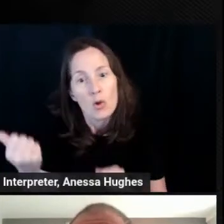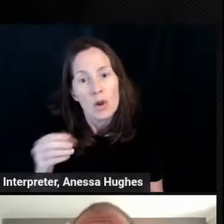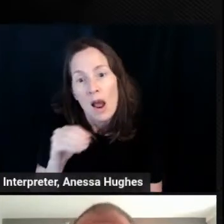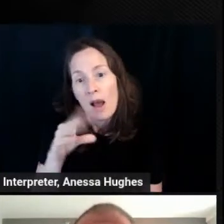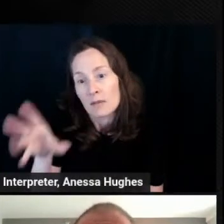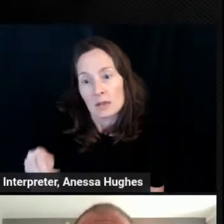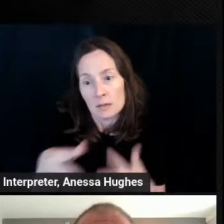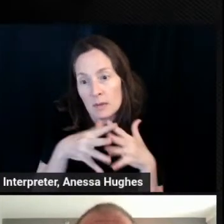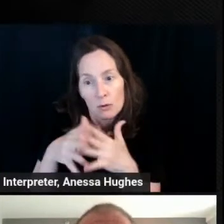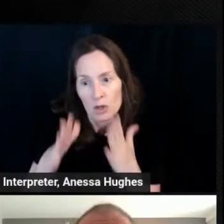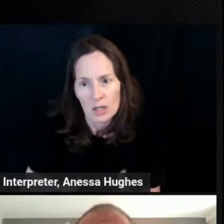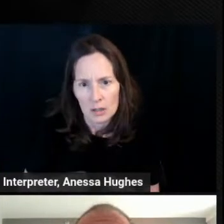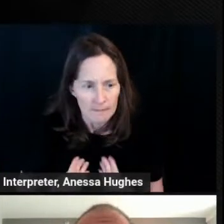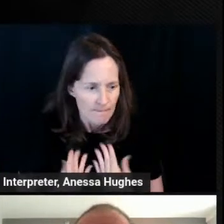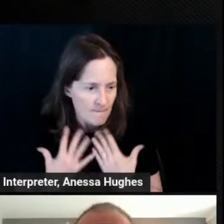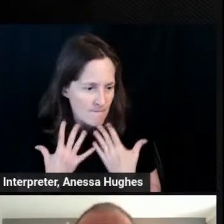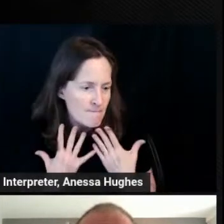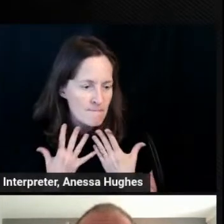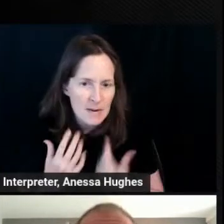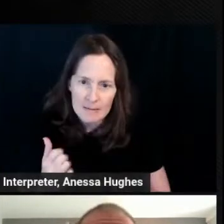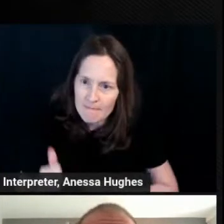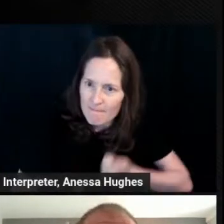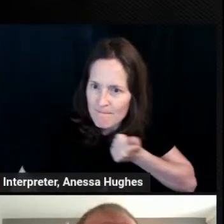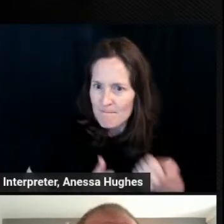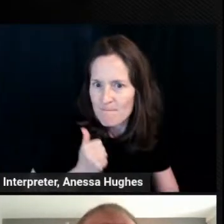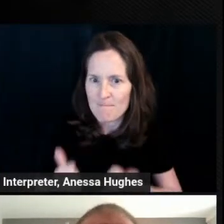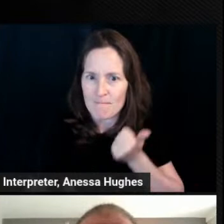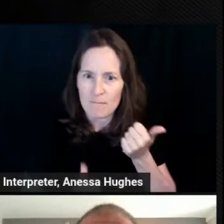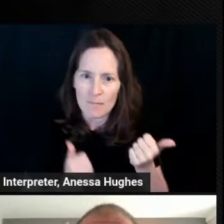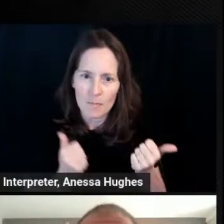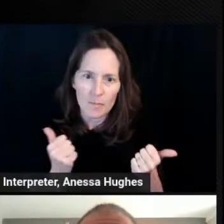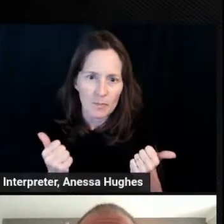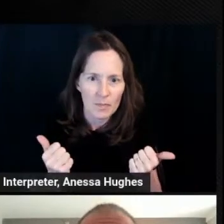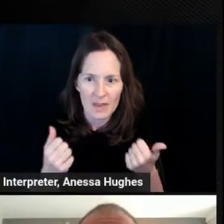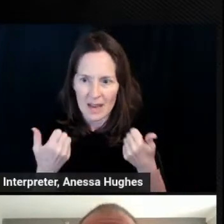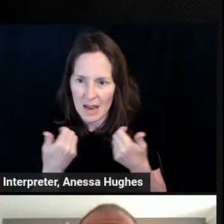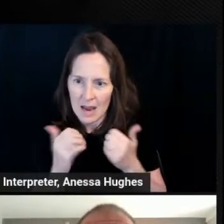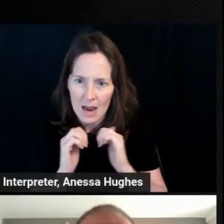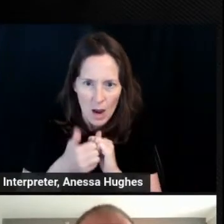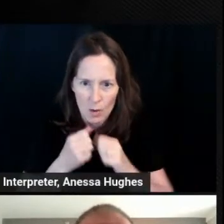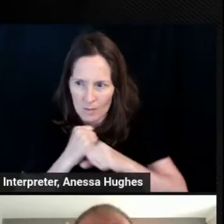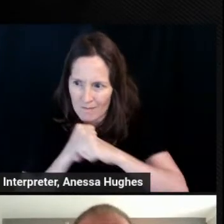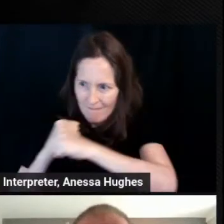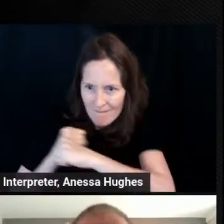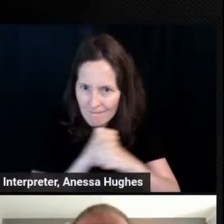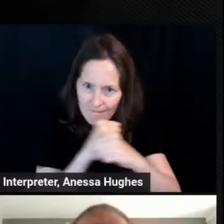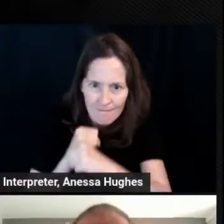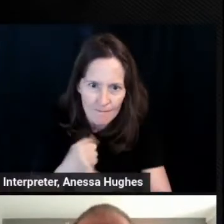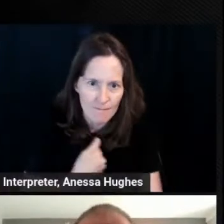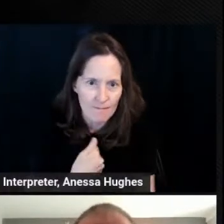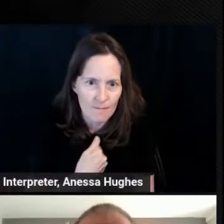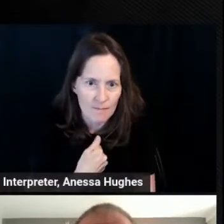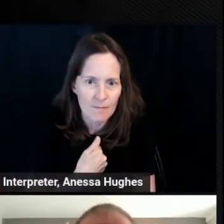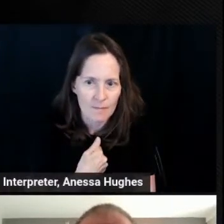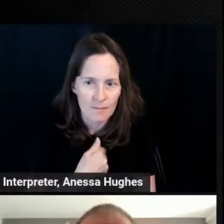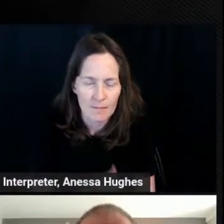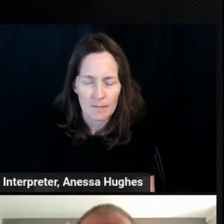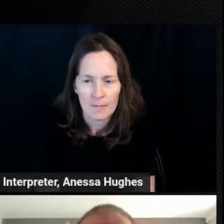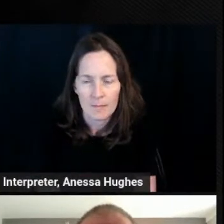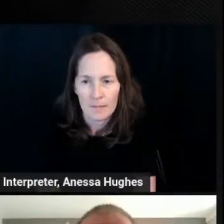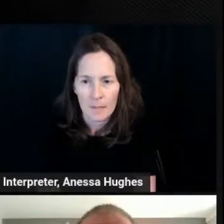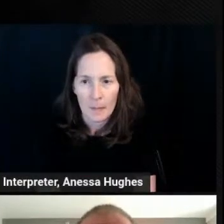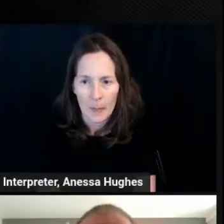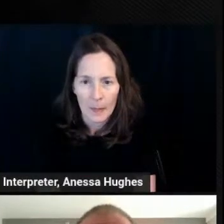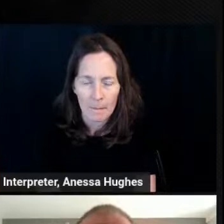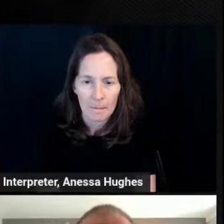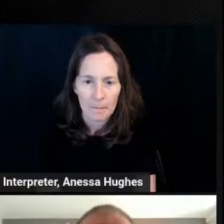bold new tactics in the cause of their own self-defense and mutual protection.